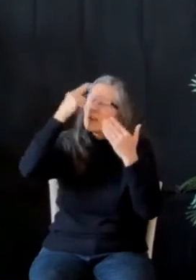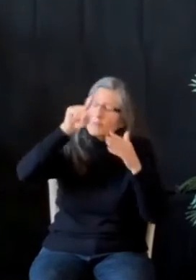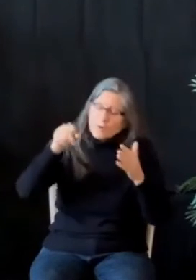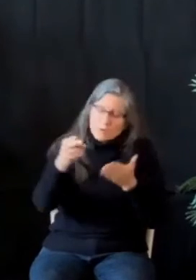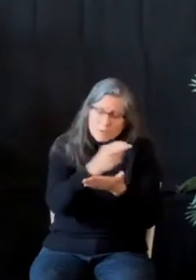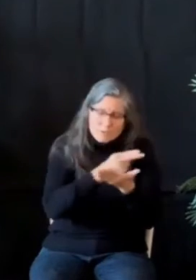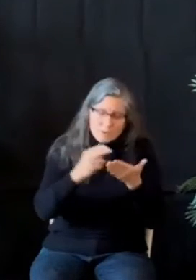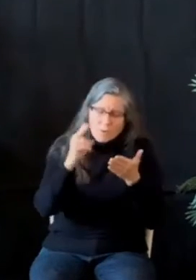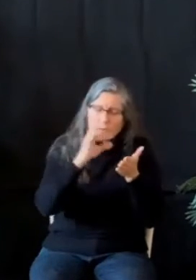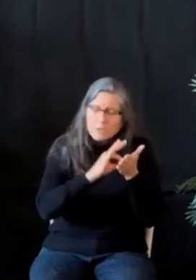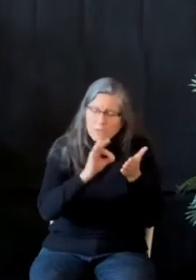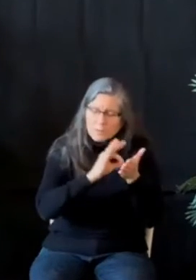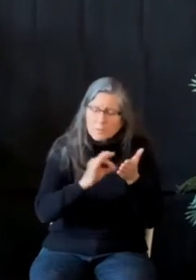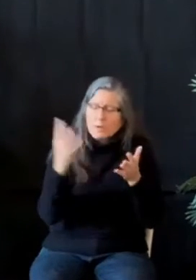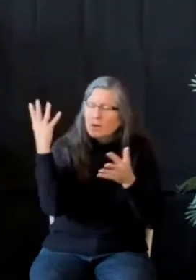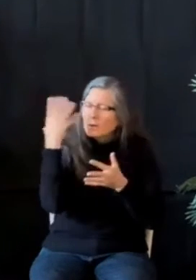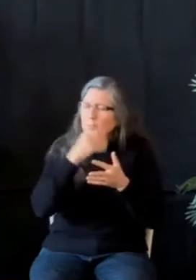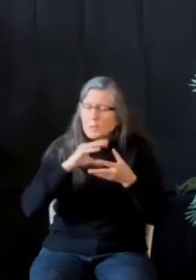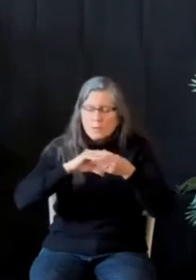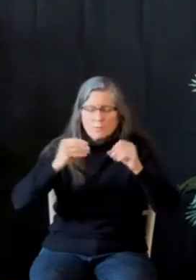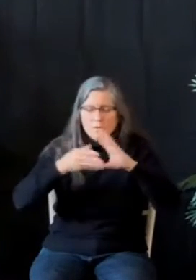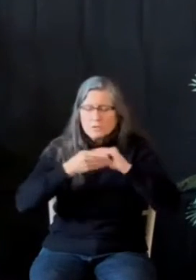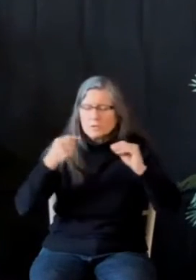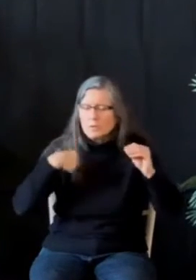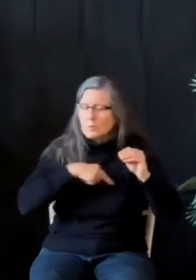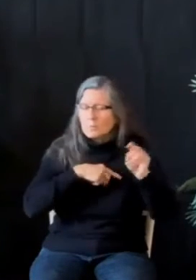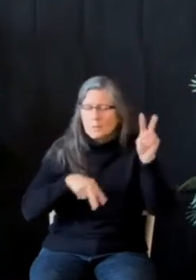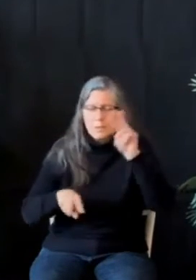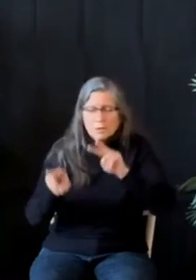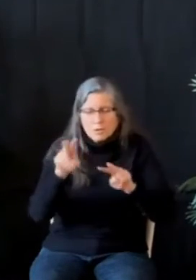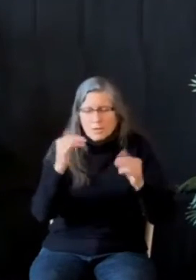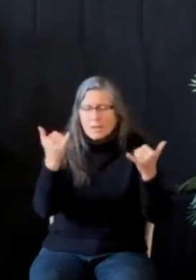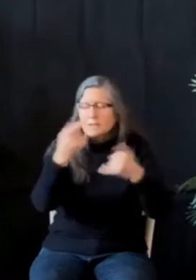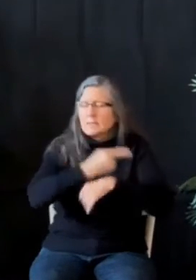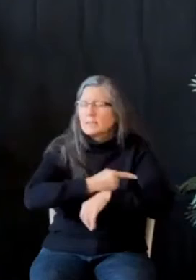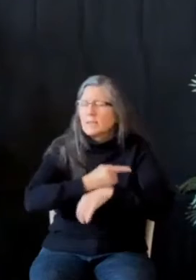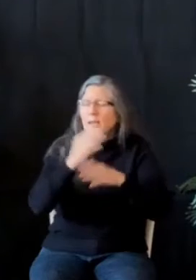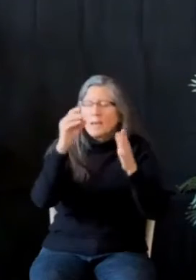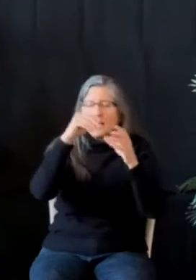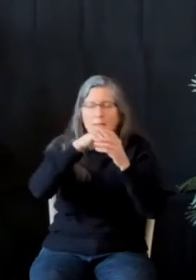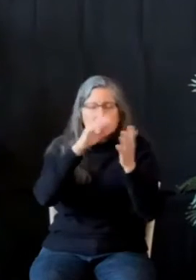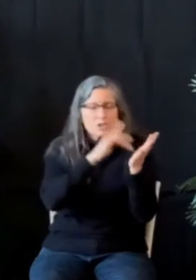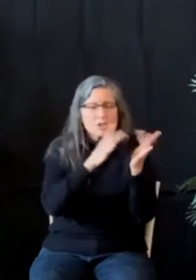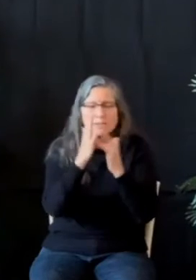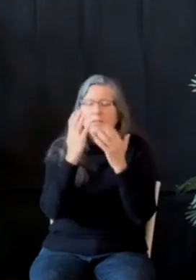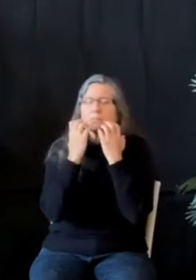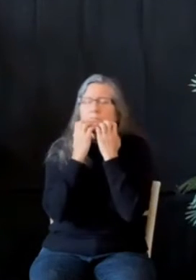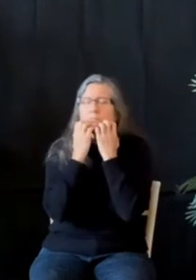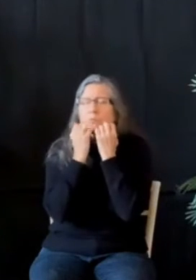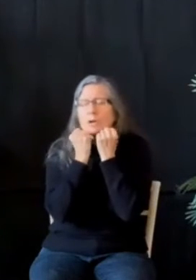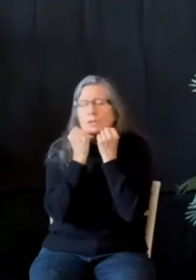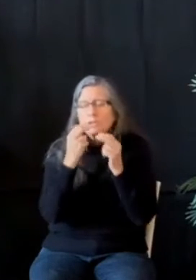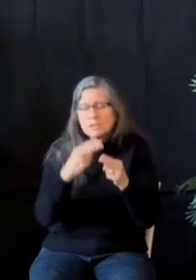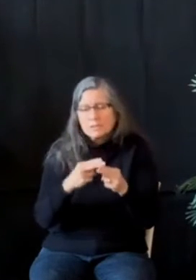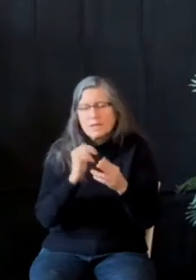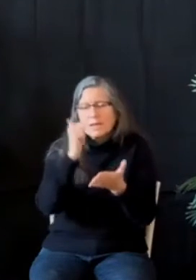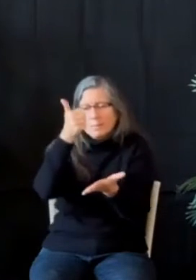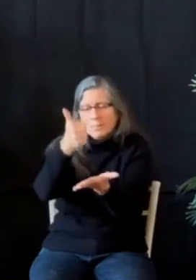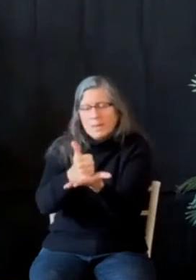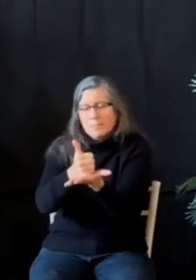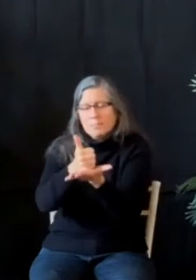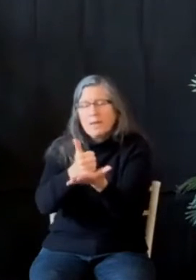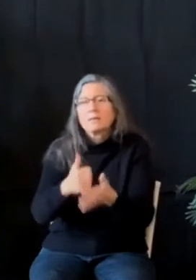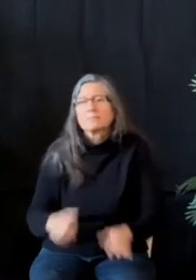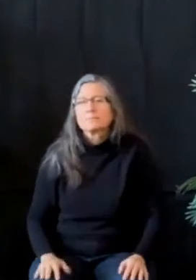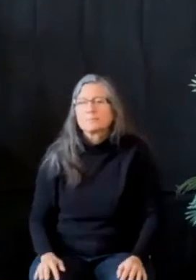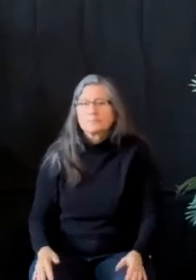holy word and this beautiful story we look at today. In Jesus' precious name, amen.